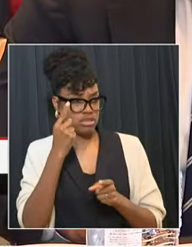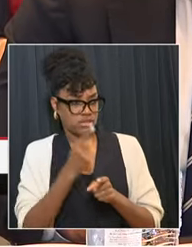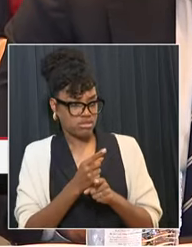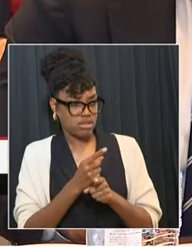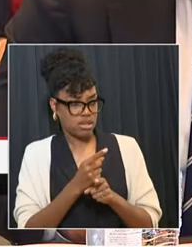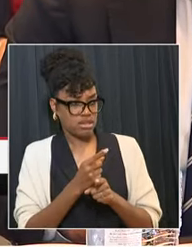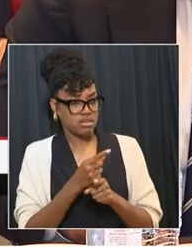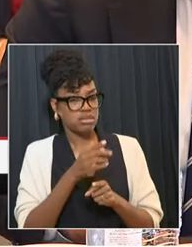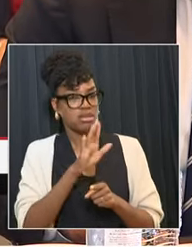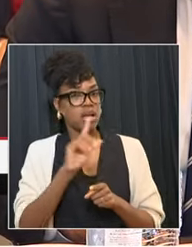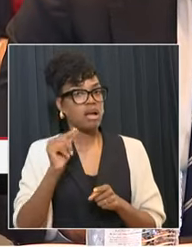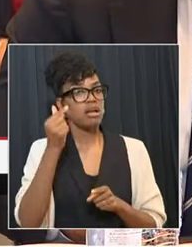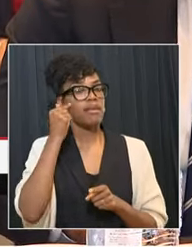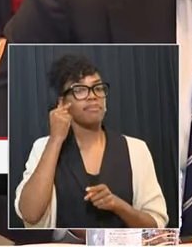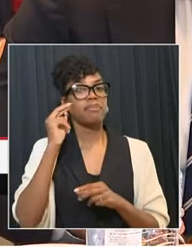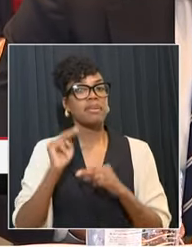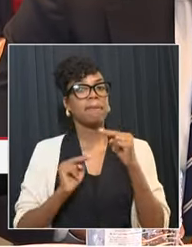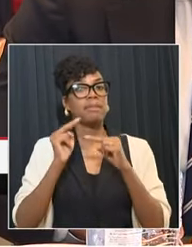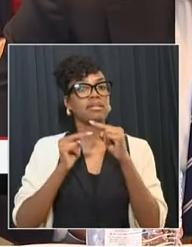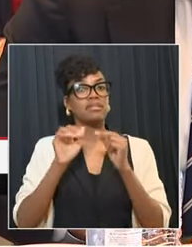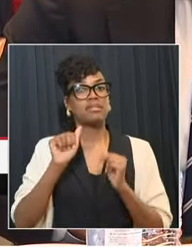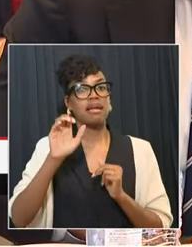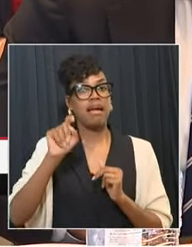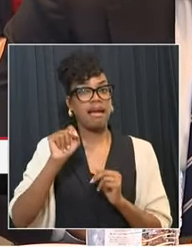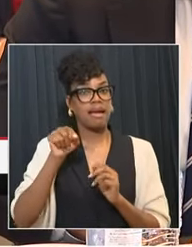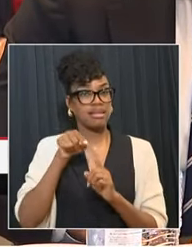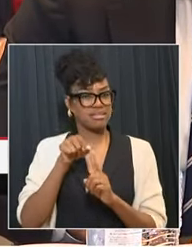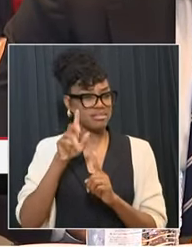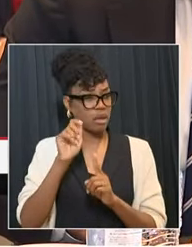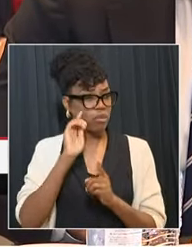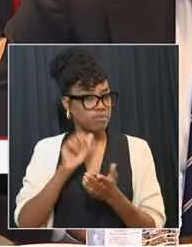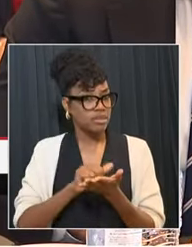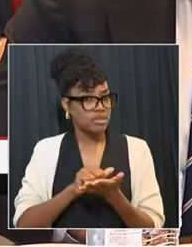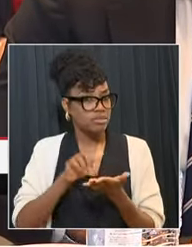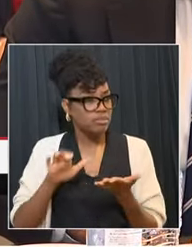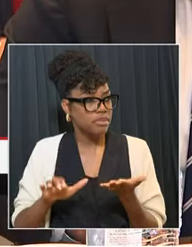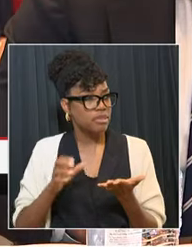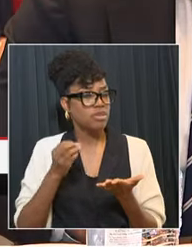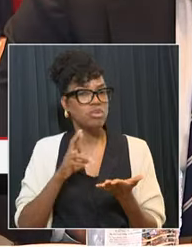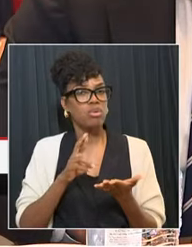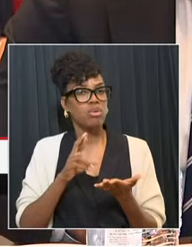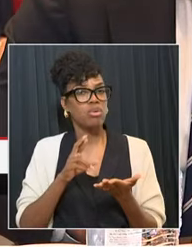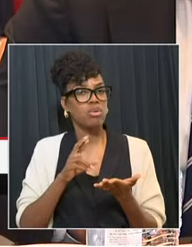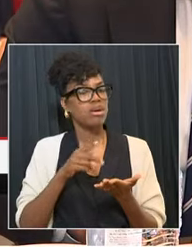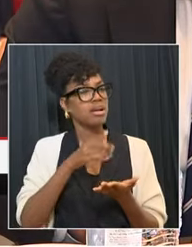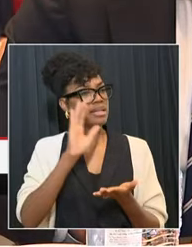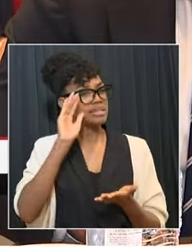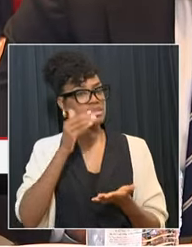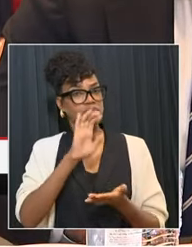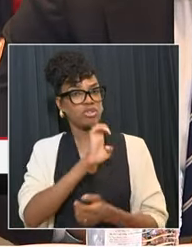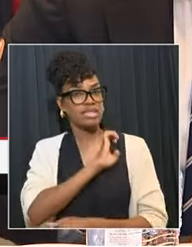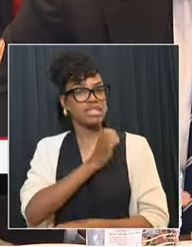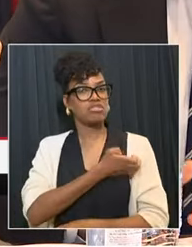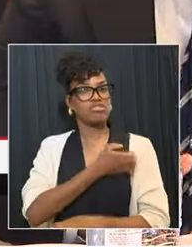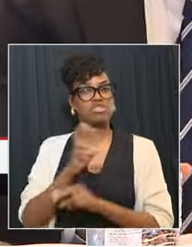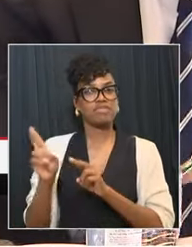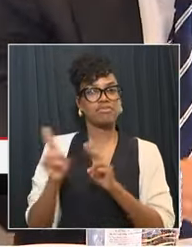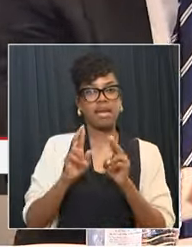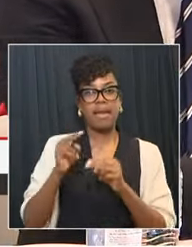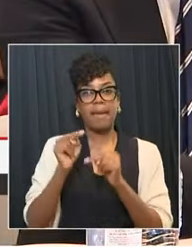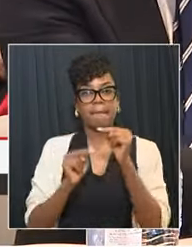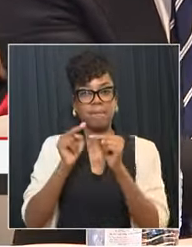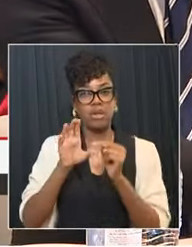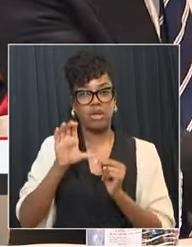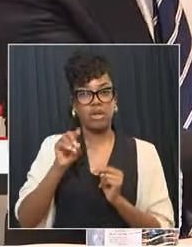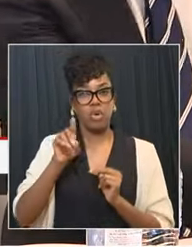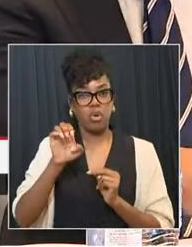Act is being repealed, or it looks like the Net Zero Energy Ready Building Code Amendment Act, I guess it abolishes